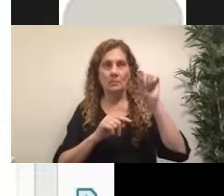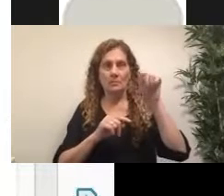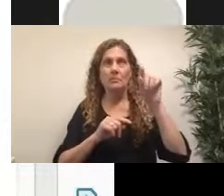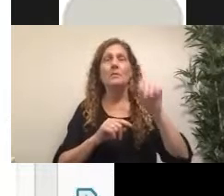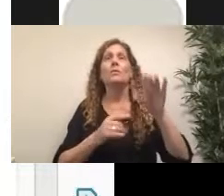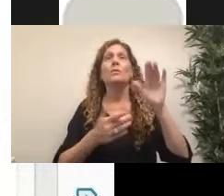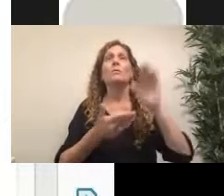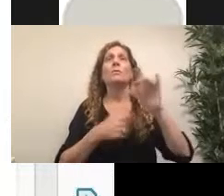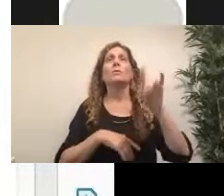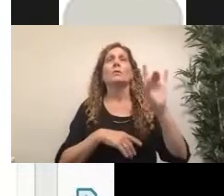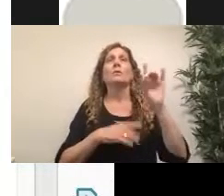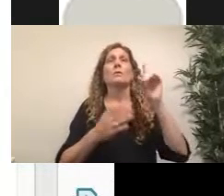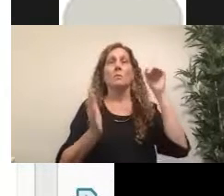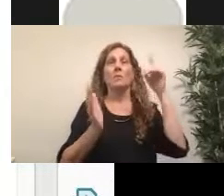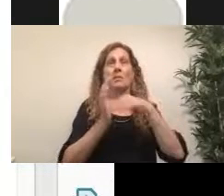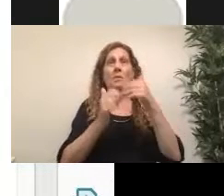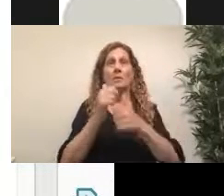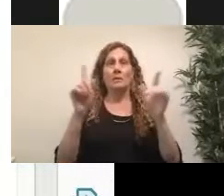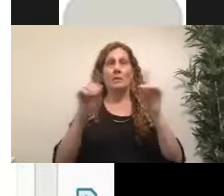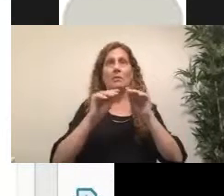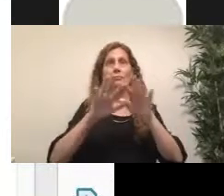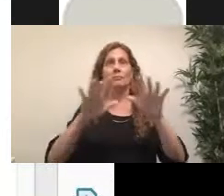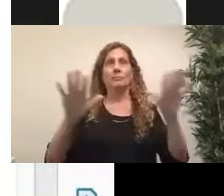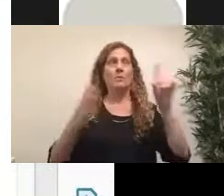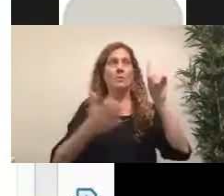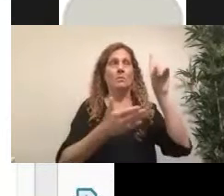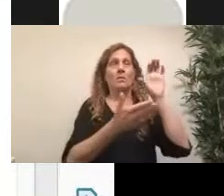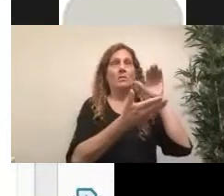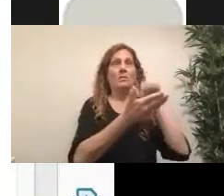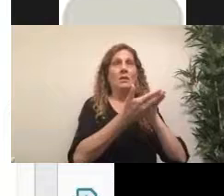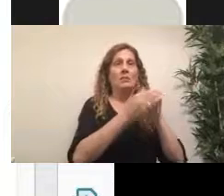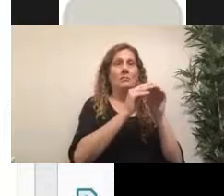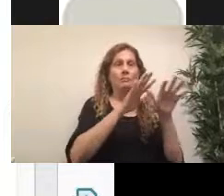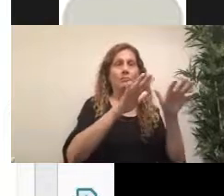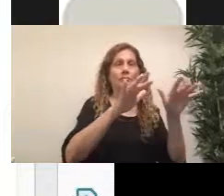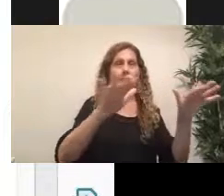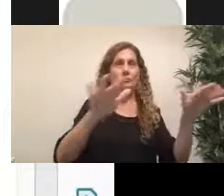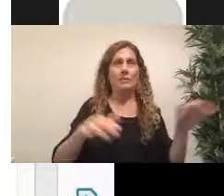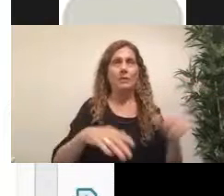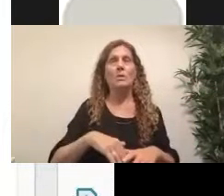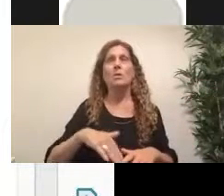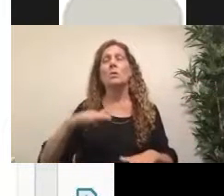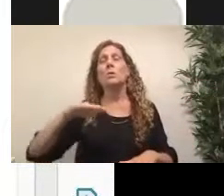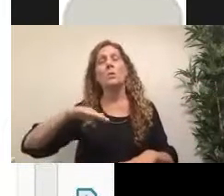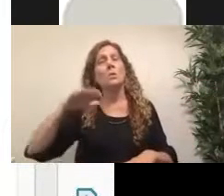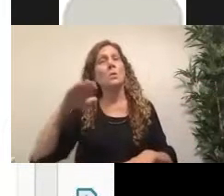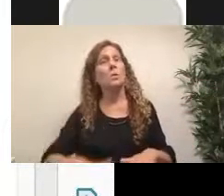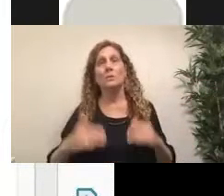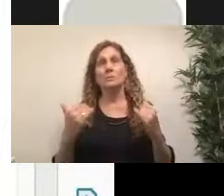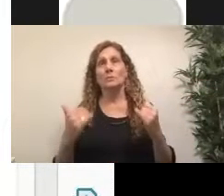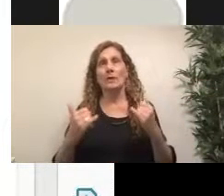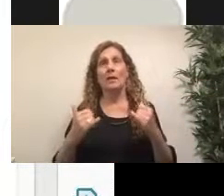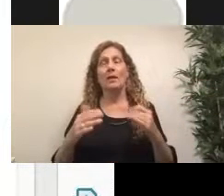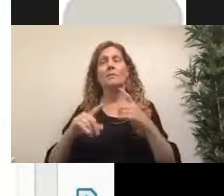on record and the first week that both our burden rate and percent test positivity have been in the low transmission category. Our